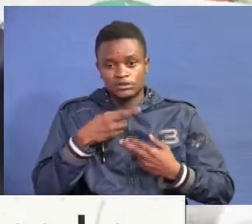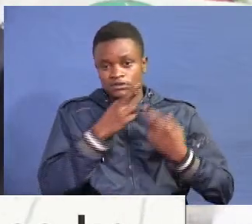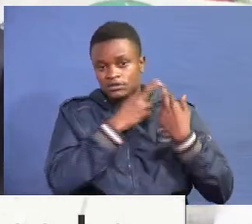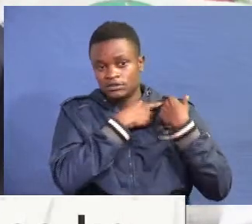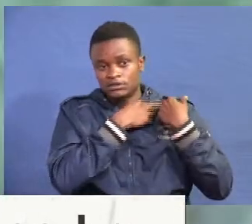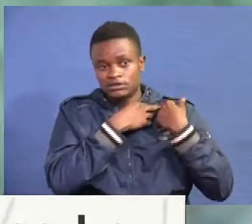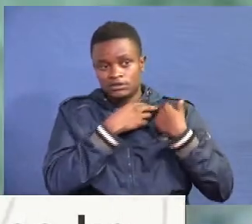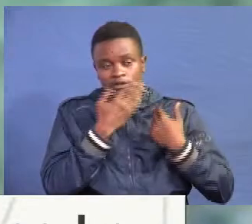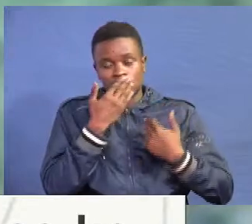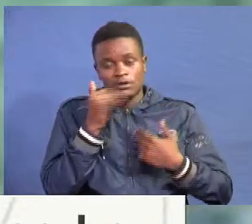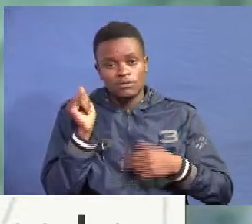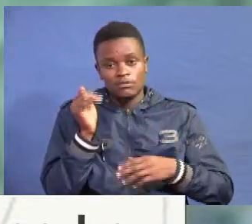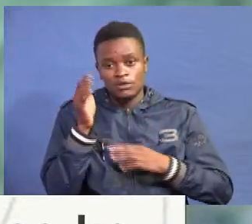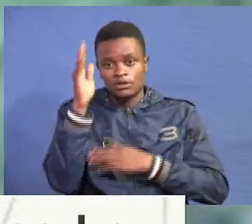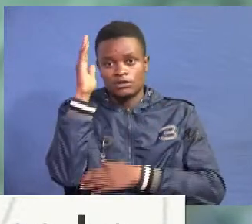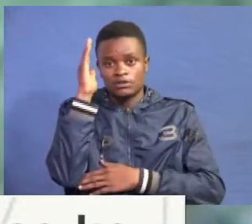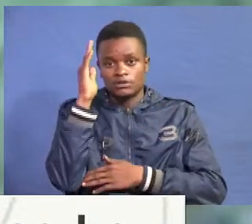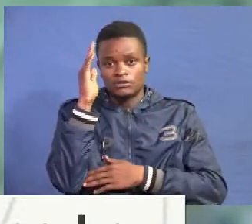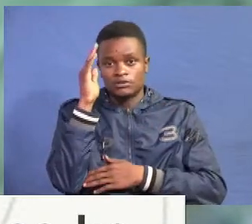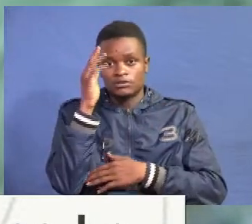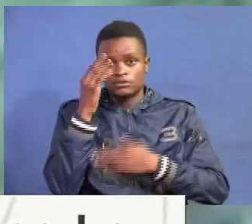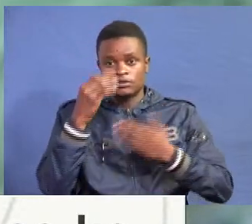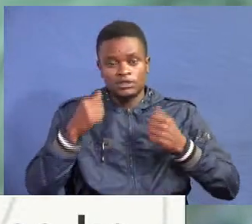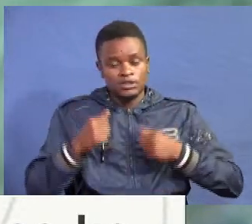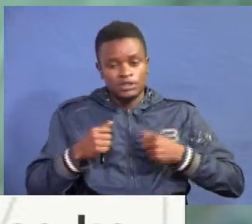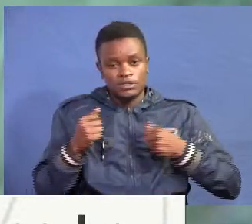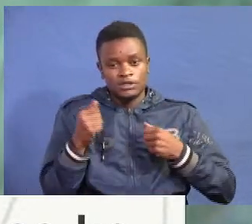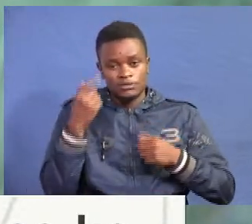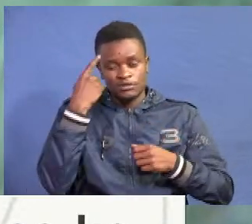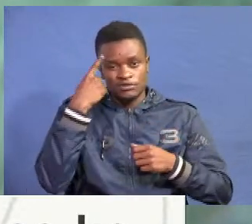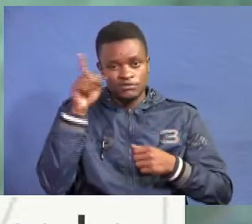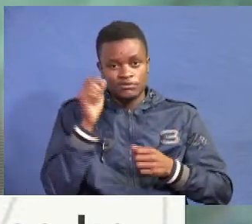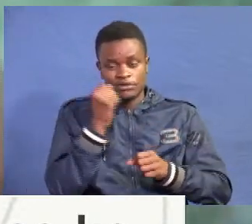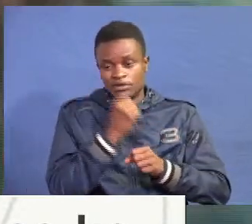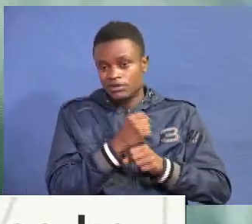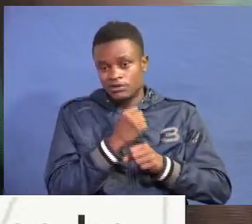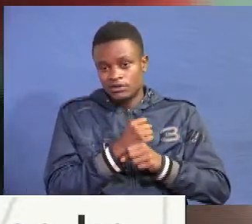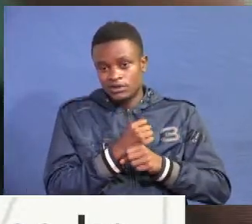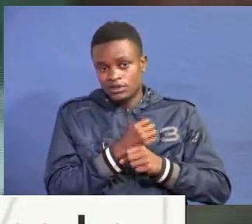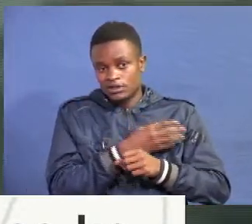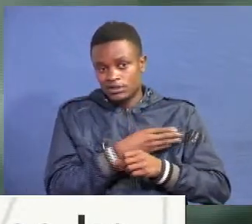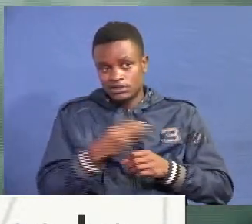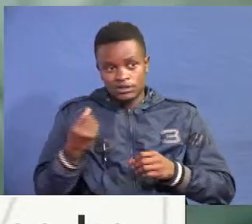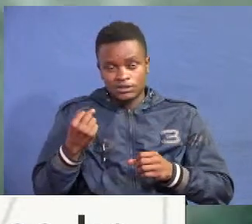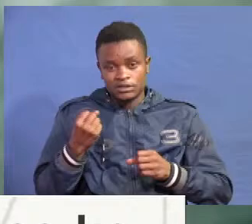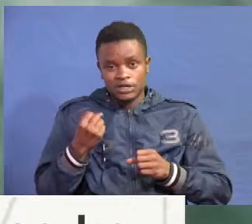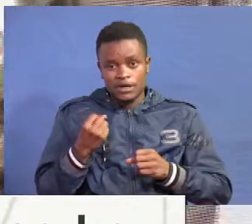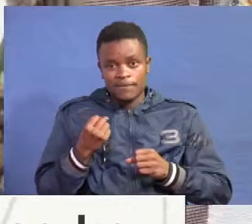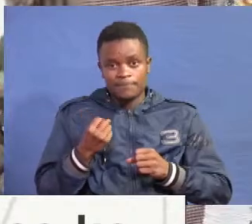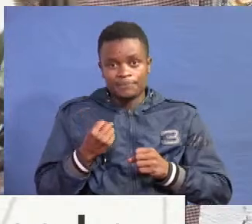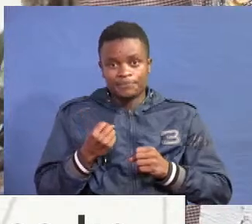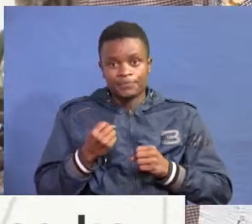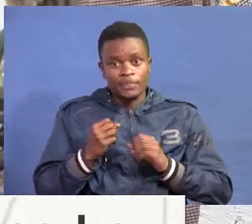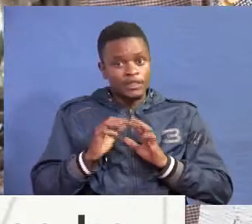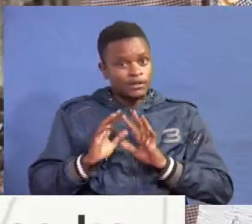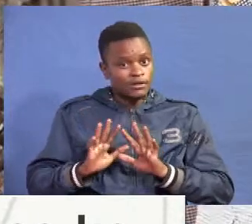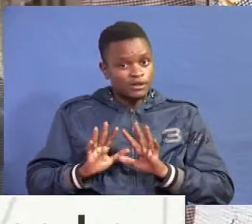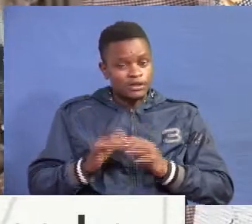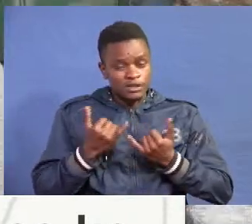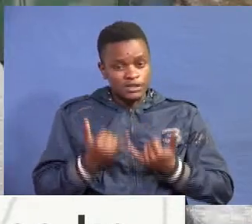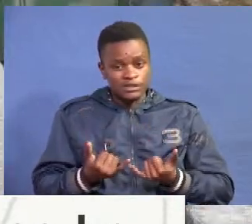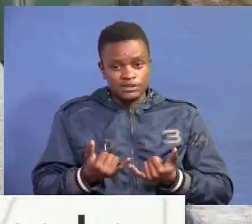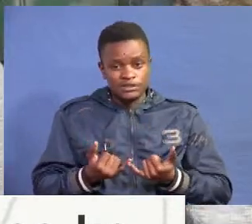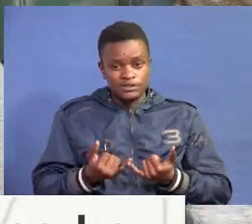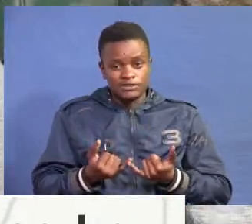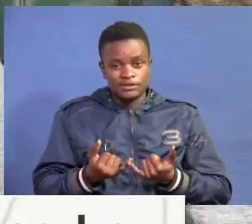na Mungu. While proud of their hard work and resilience, the traders did not shy away from highlighting the economic hardships they